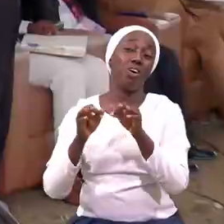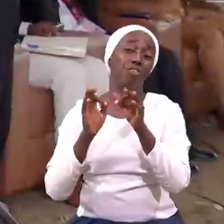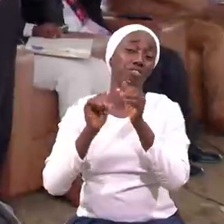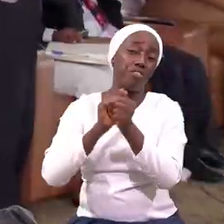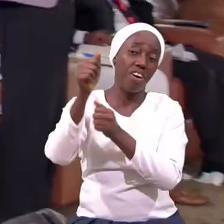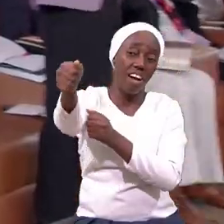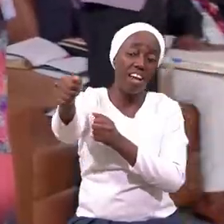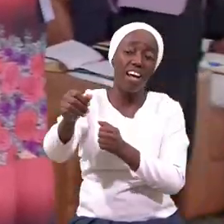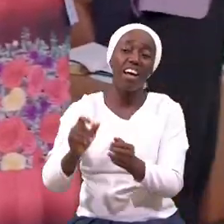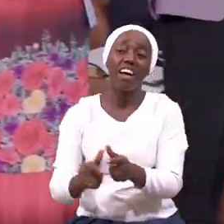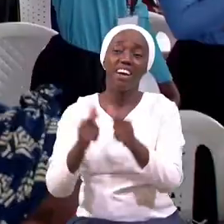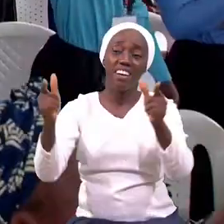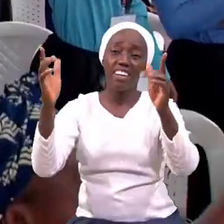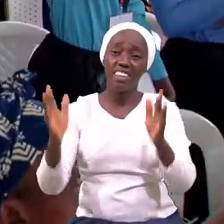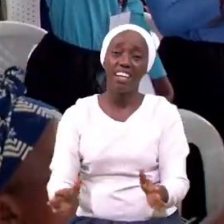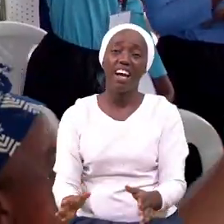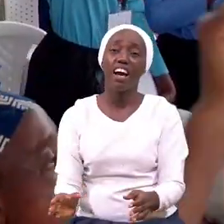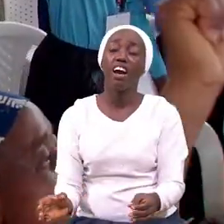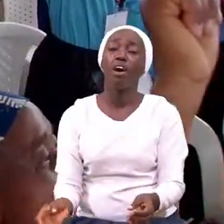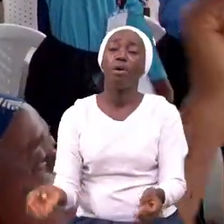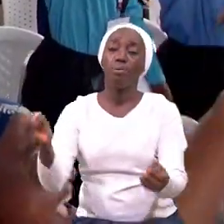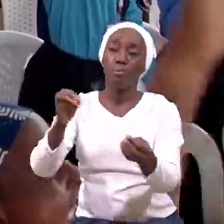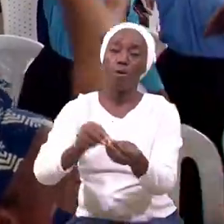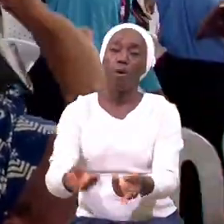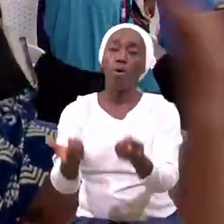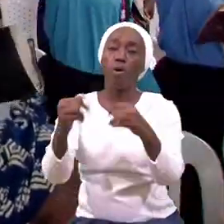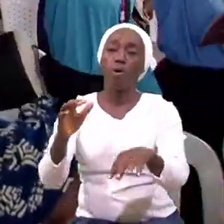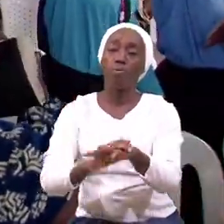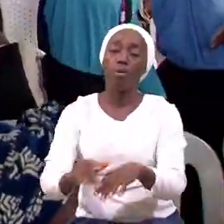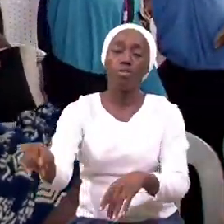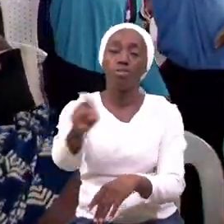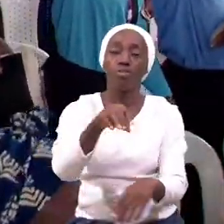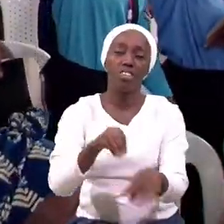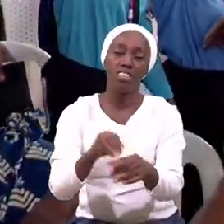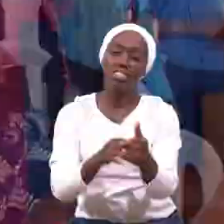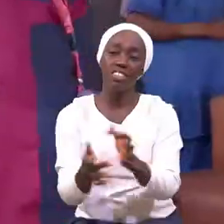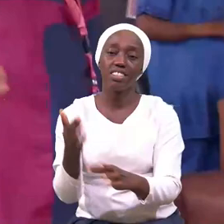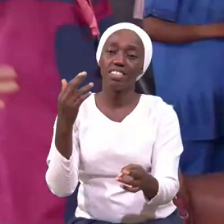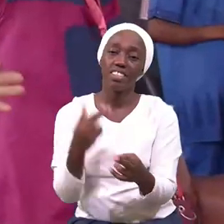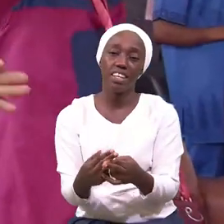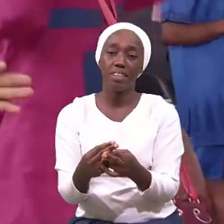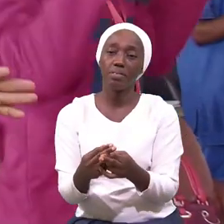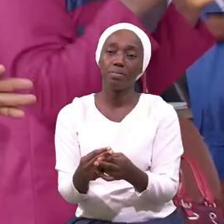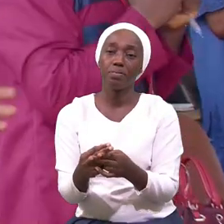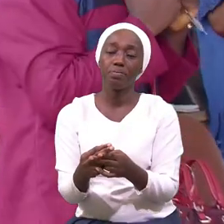More. Yes. Come upon you in Jesus' name.